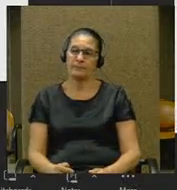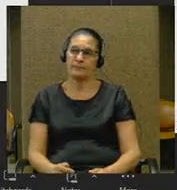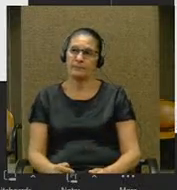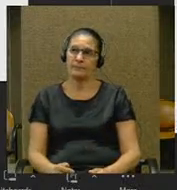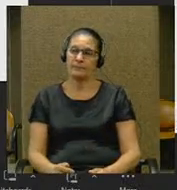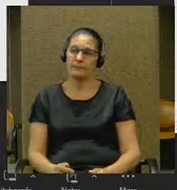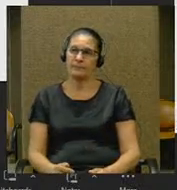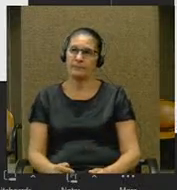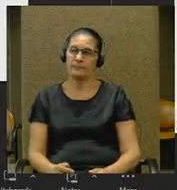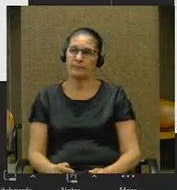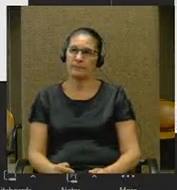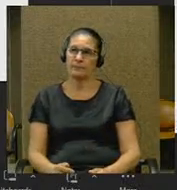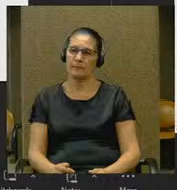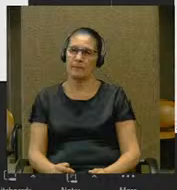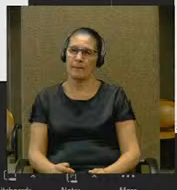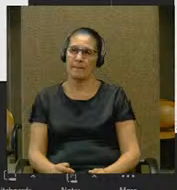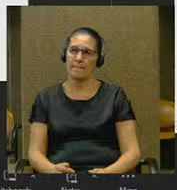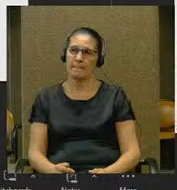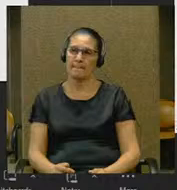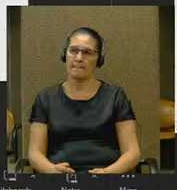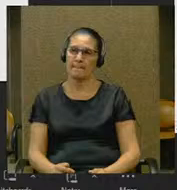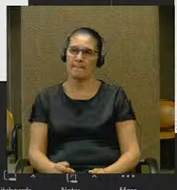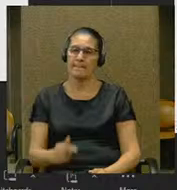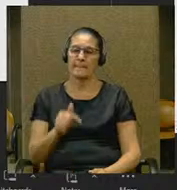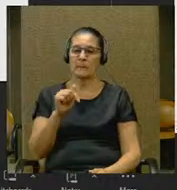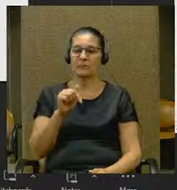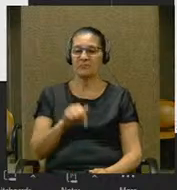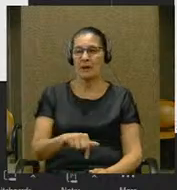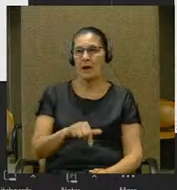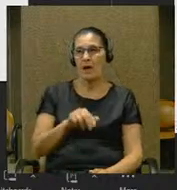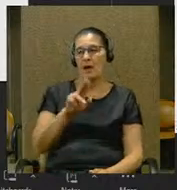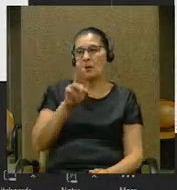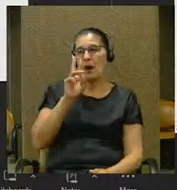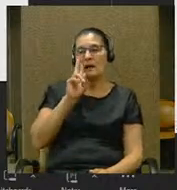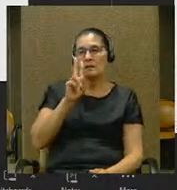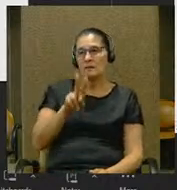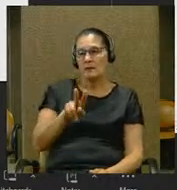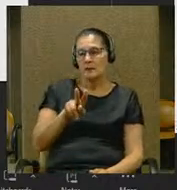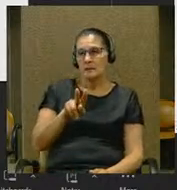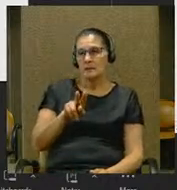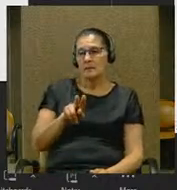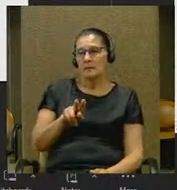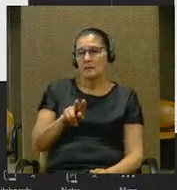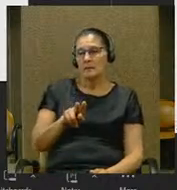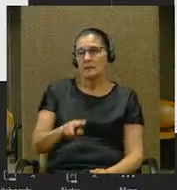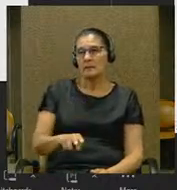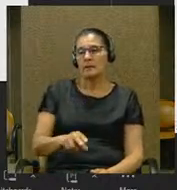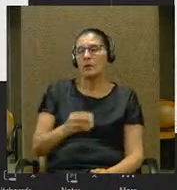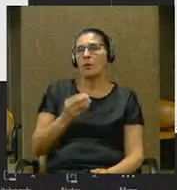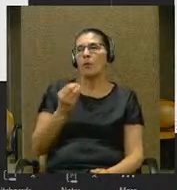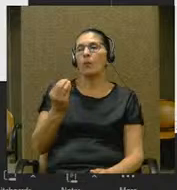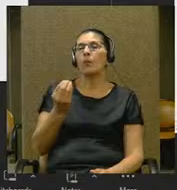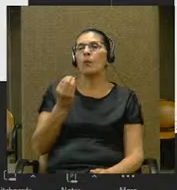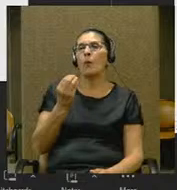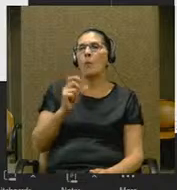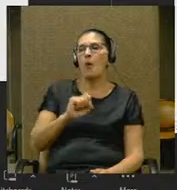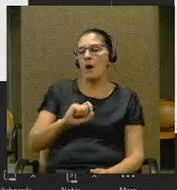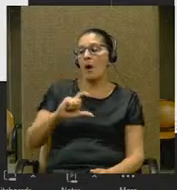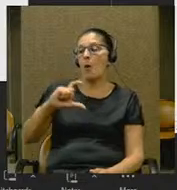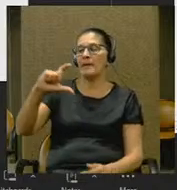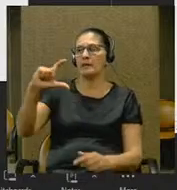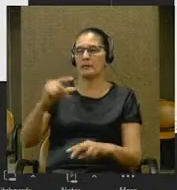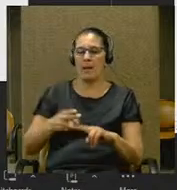of deaths, eventually starting to plateau but at an extremely high level.